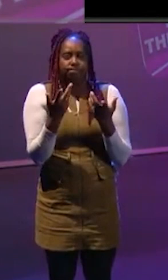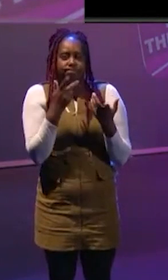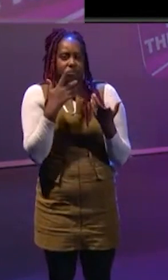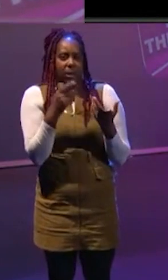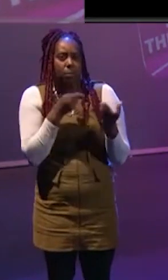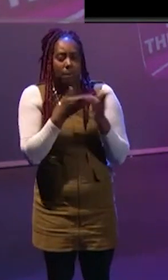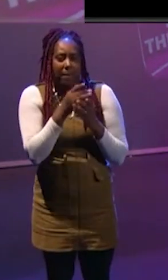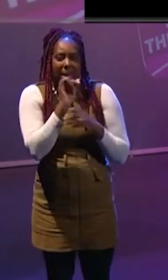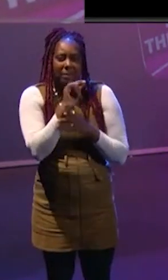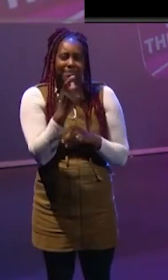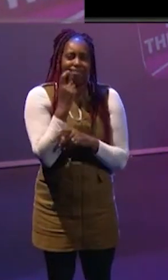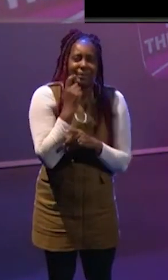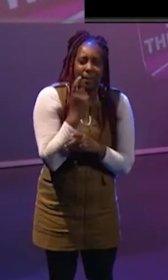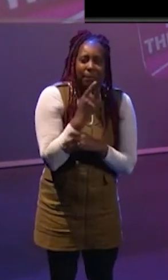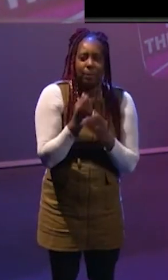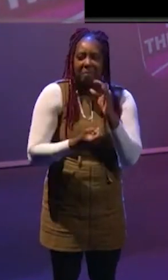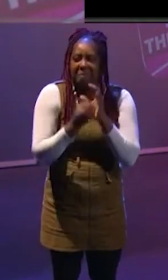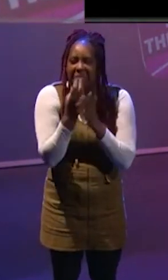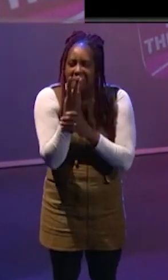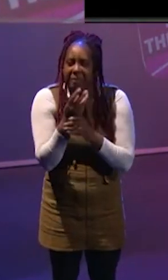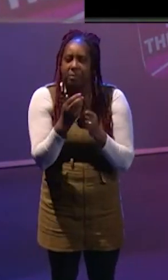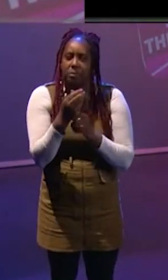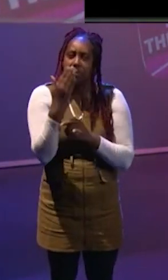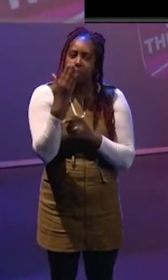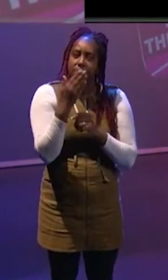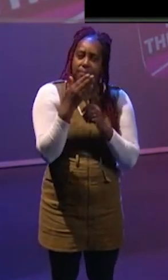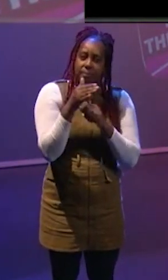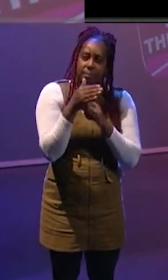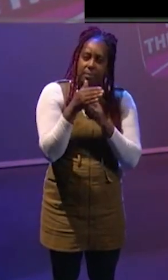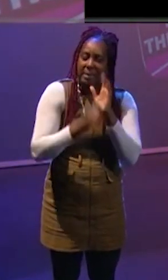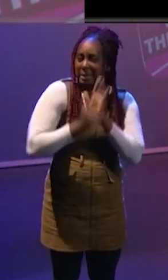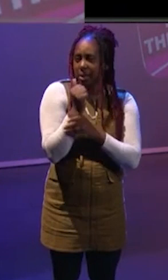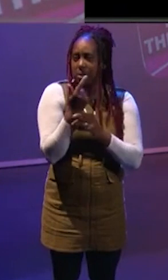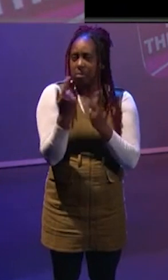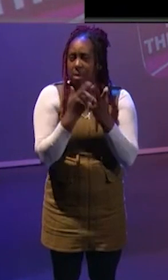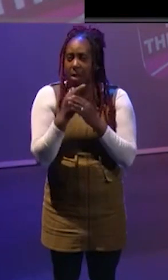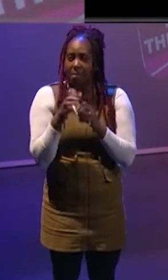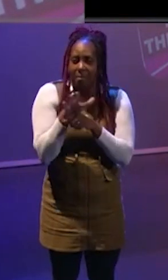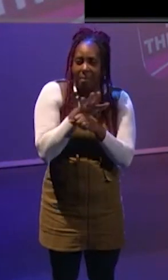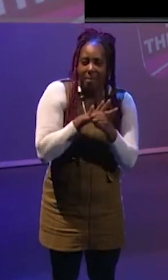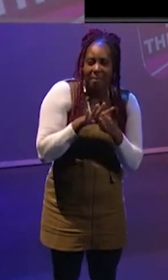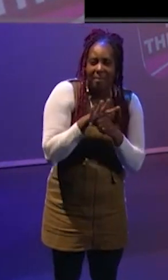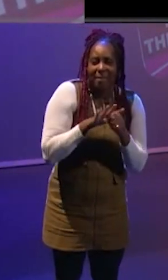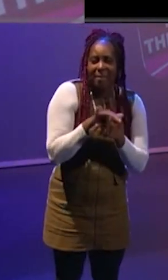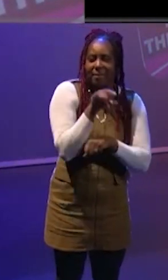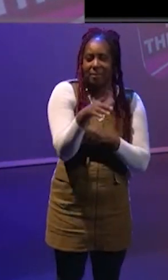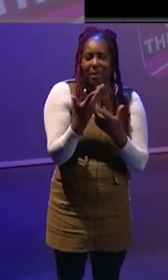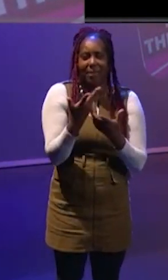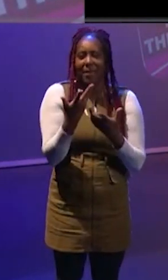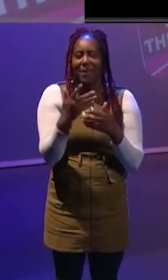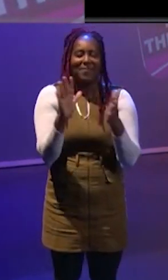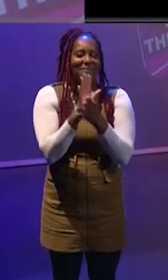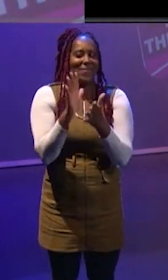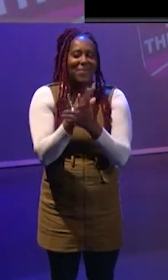going back to the fundamentals and developing the skills in other areas, I'm so grateful to have now as a producer, because it means that I